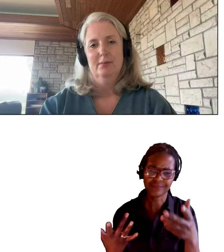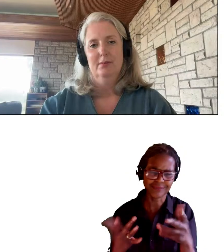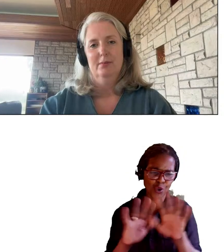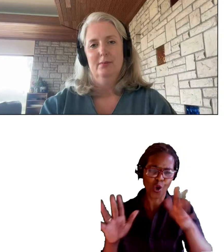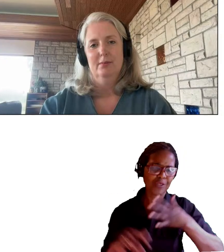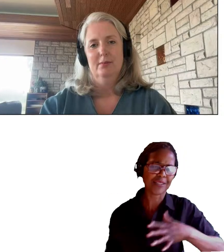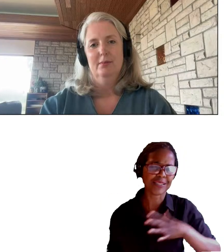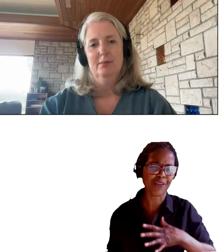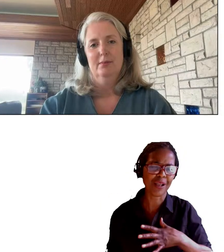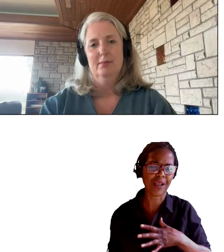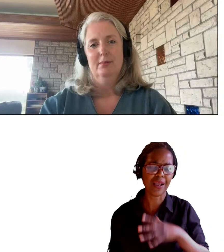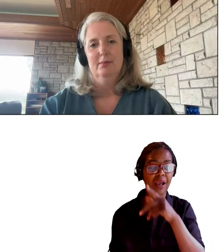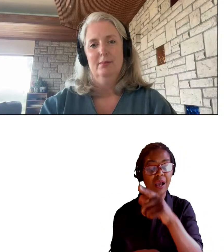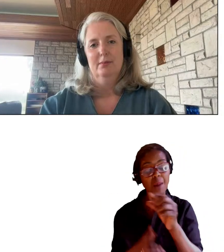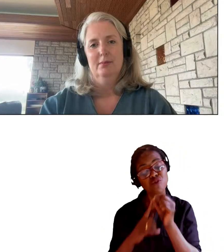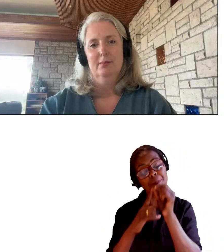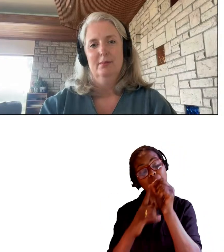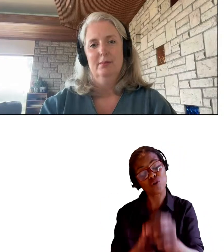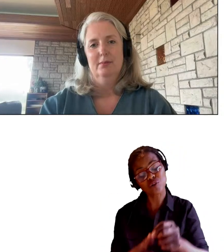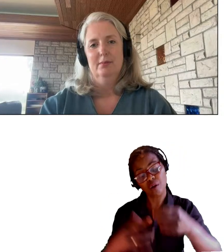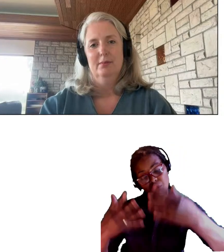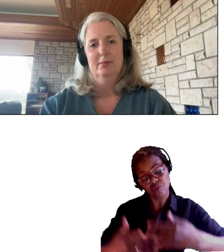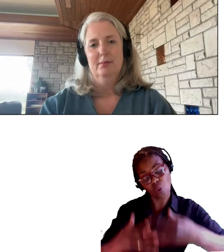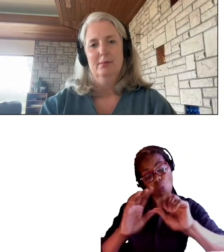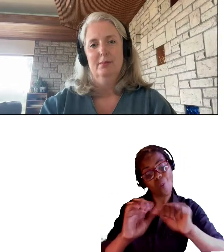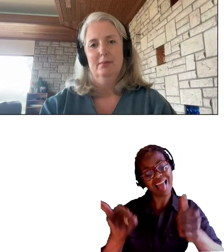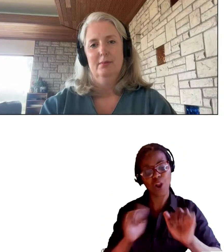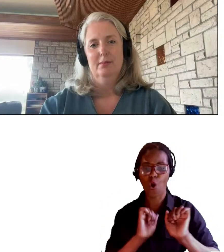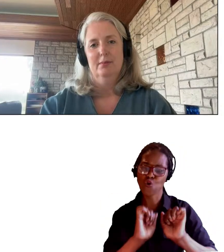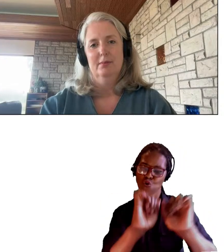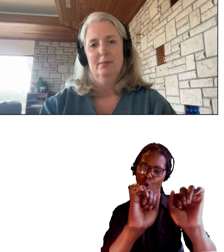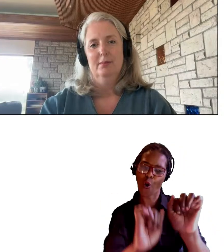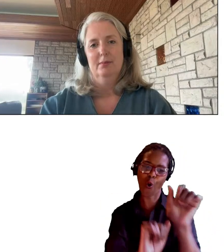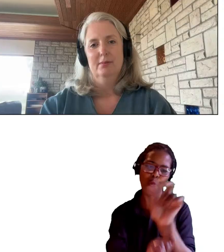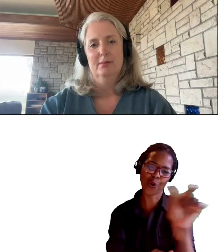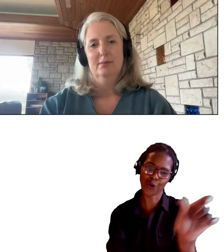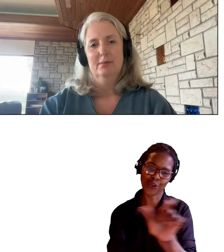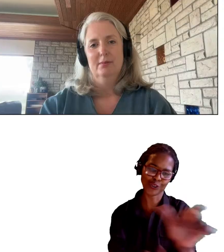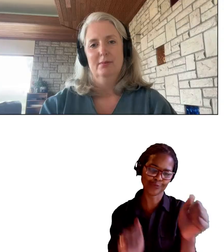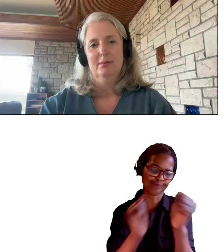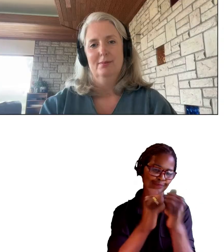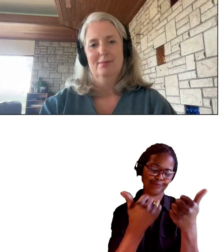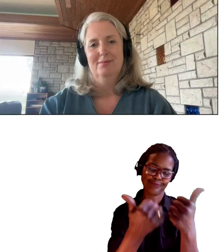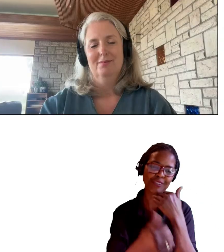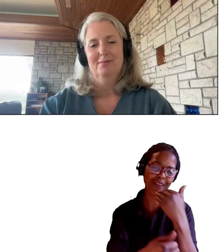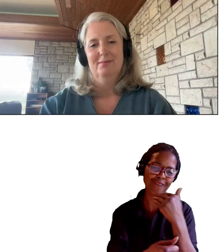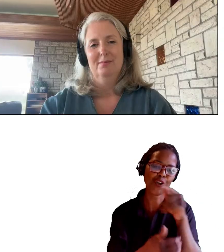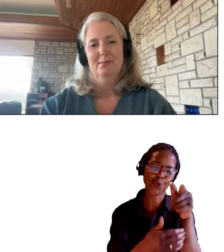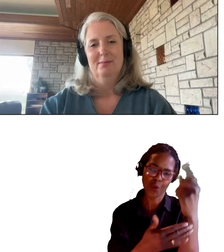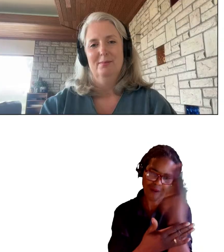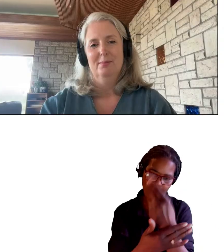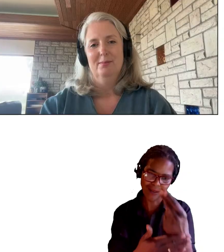genuine in your own words. You're all artists and creatives. We like that.